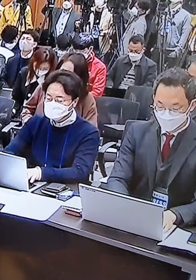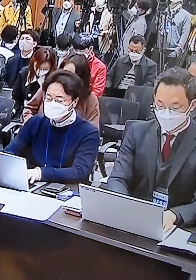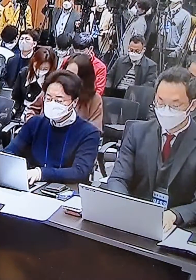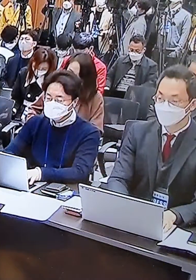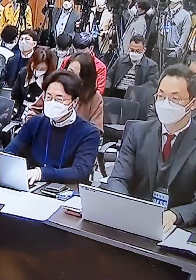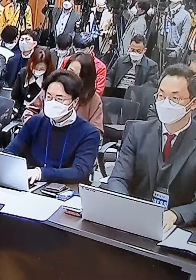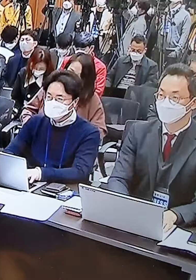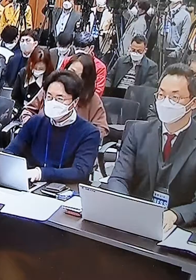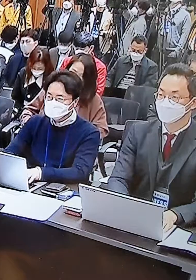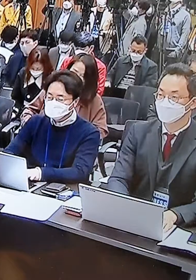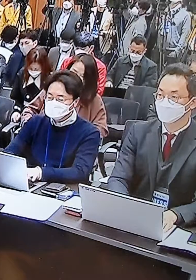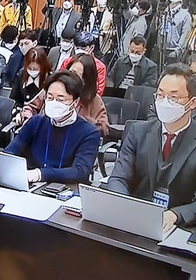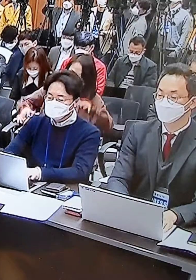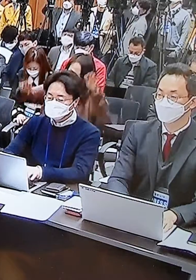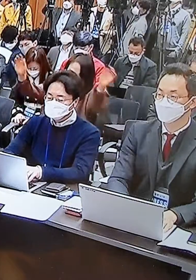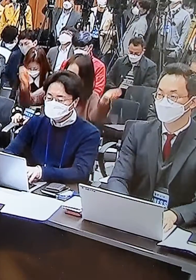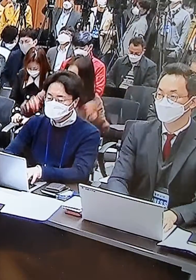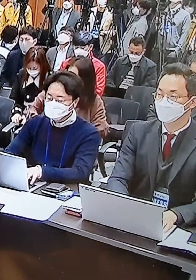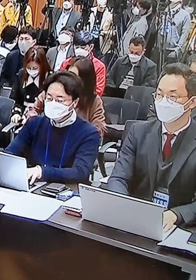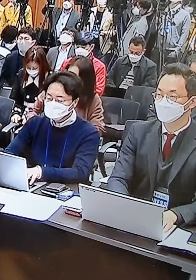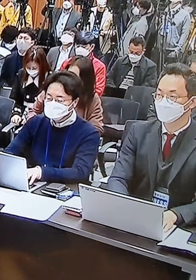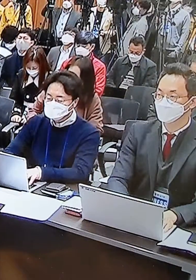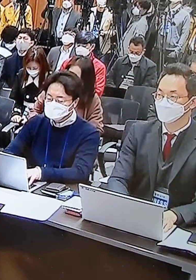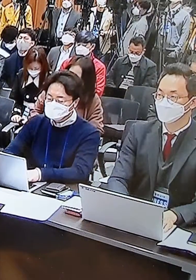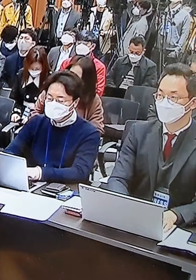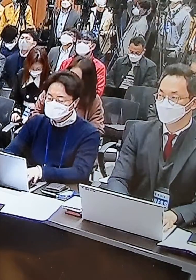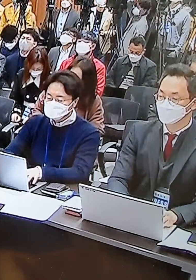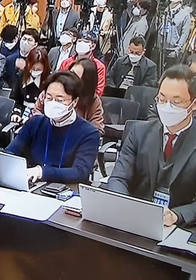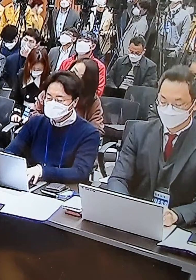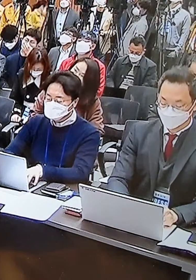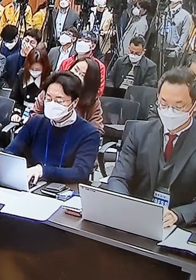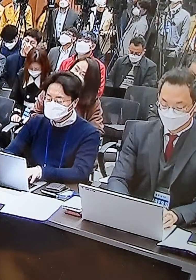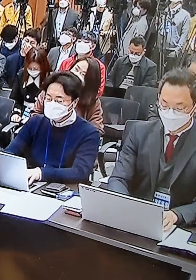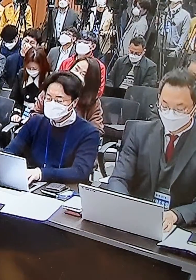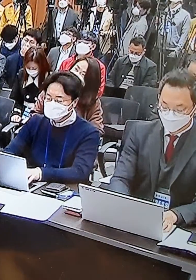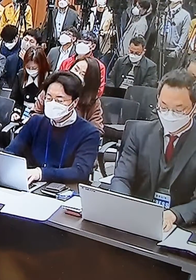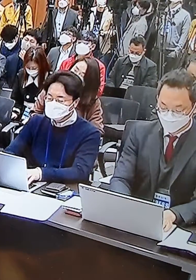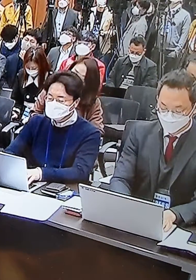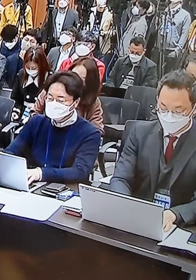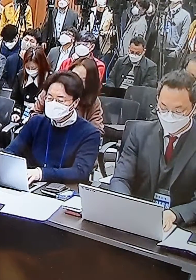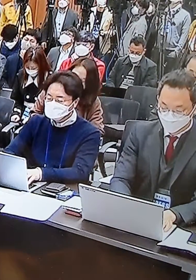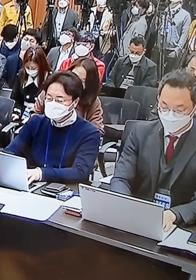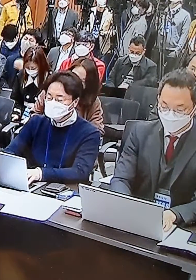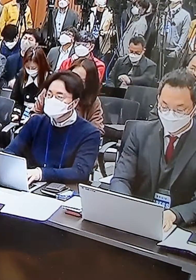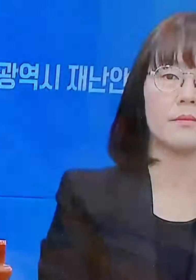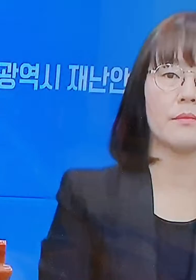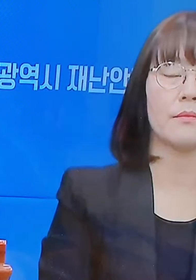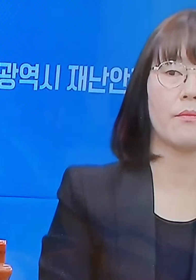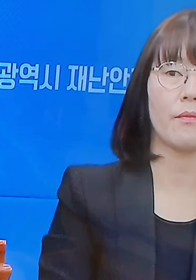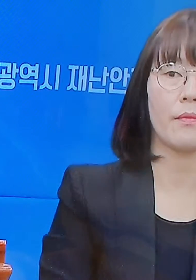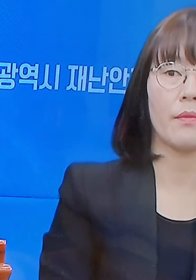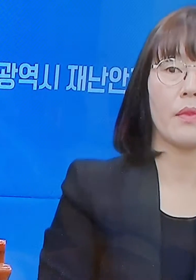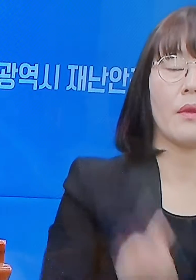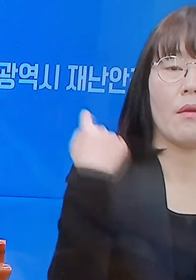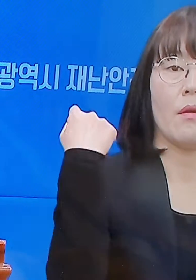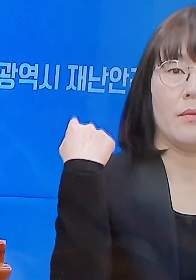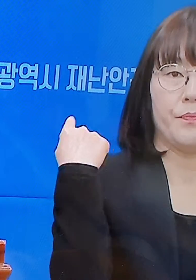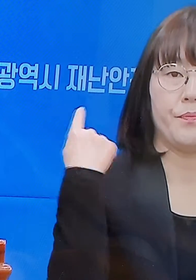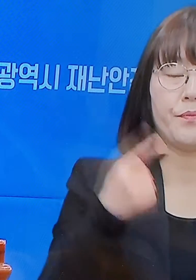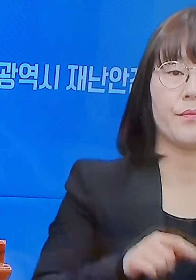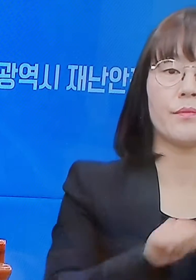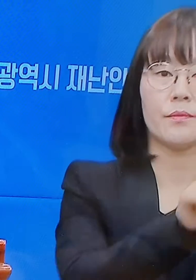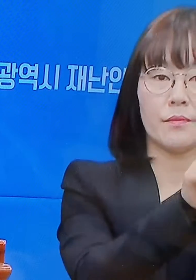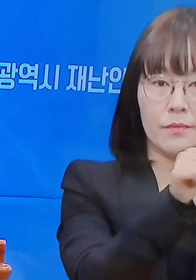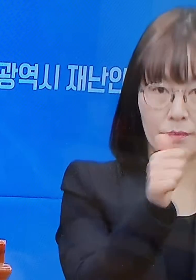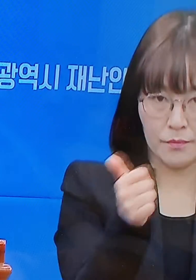only 30% of the fever they can produce in the fever process,